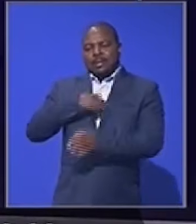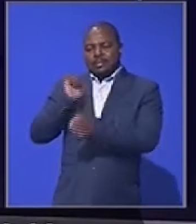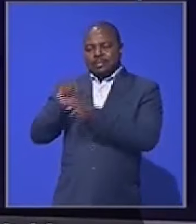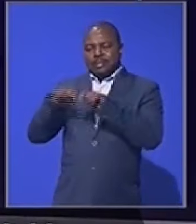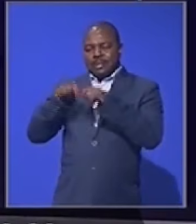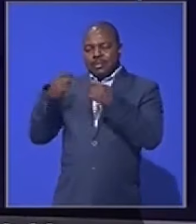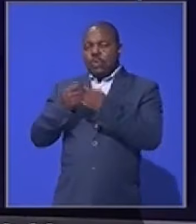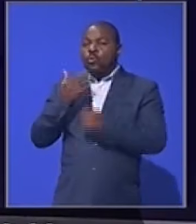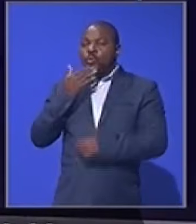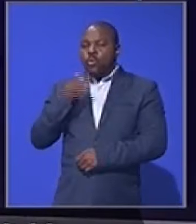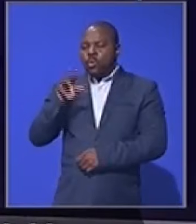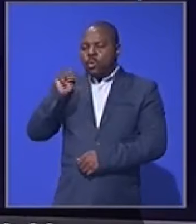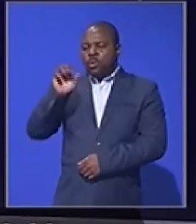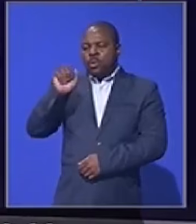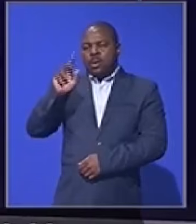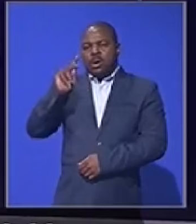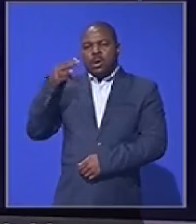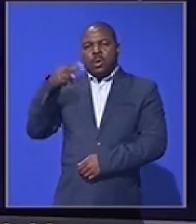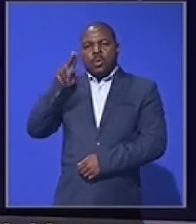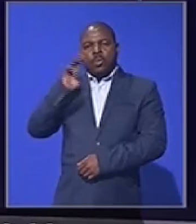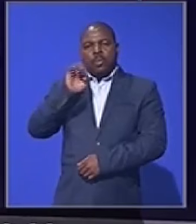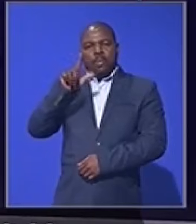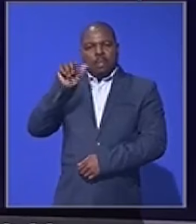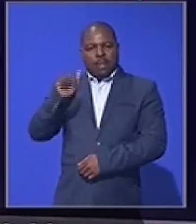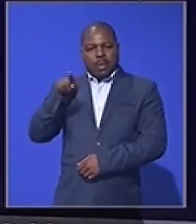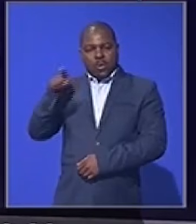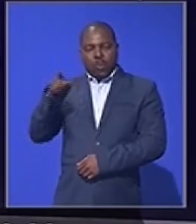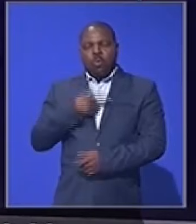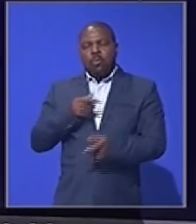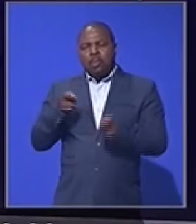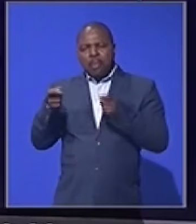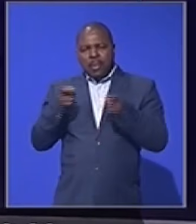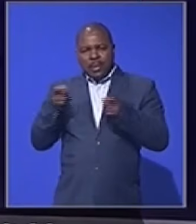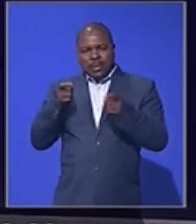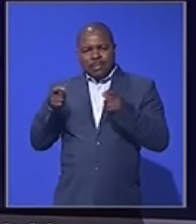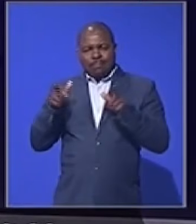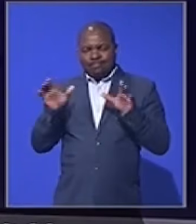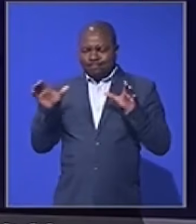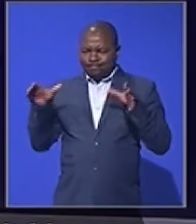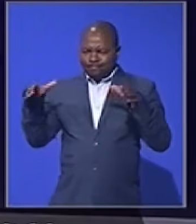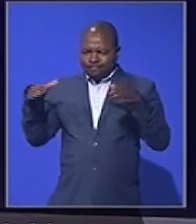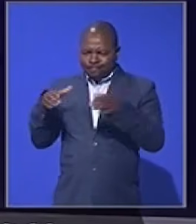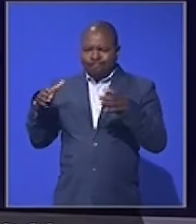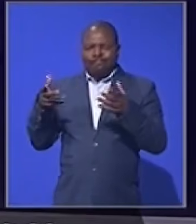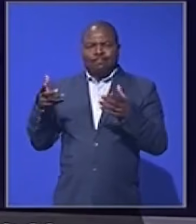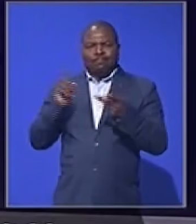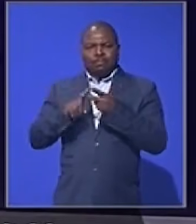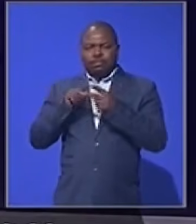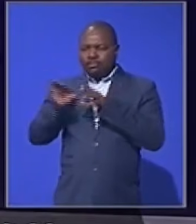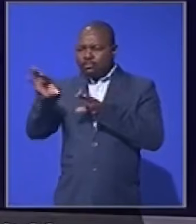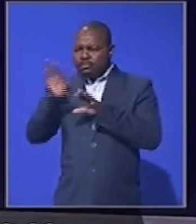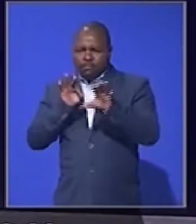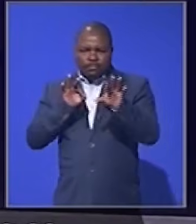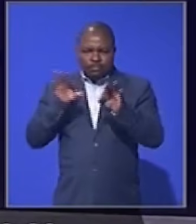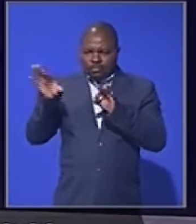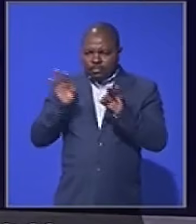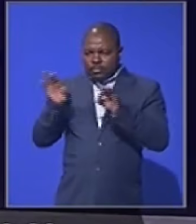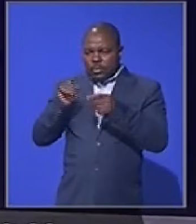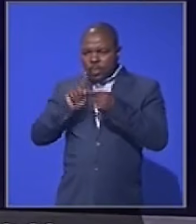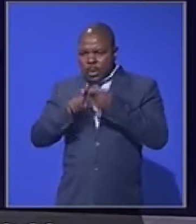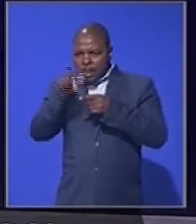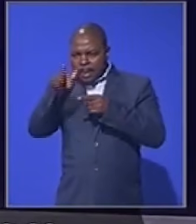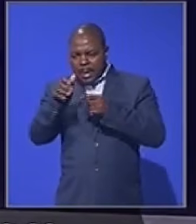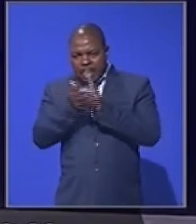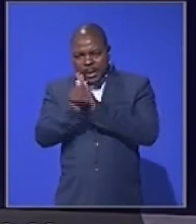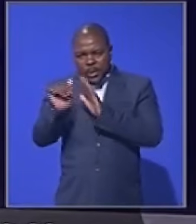sehlopha gobane go ile a kgoboketša the management a tloga kgoboketša management ka go lemoga le go tse gore mang o kgona eng